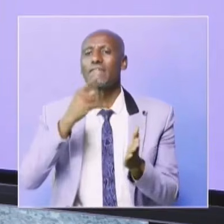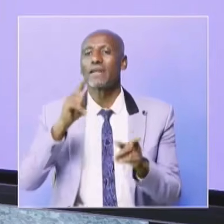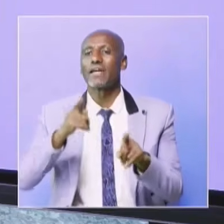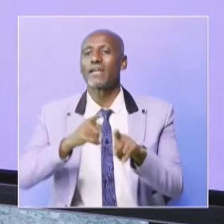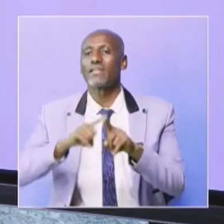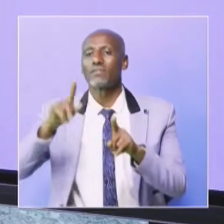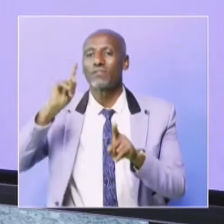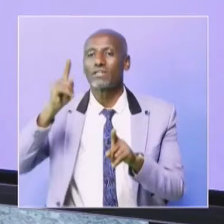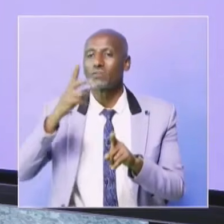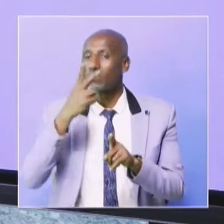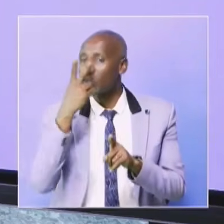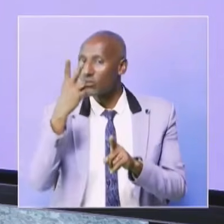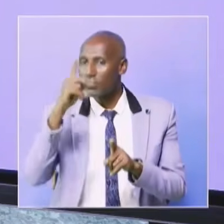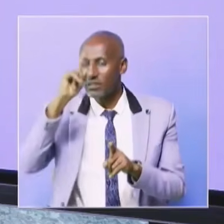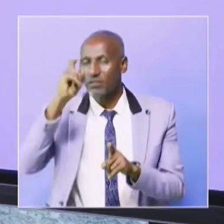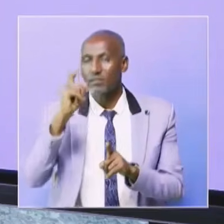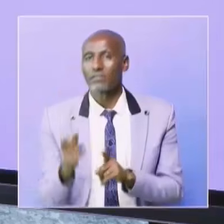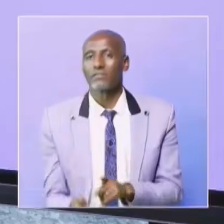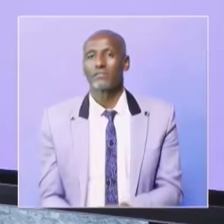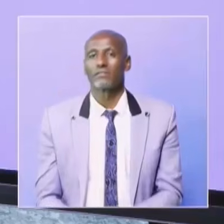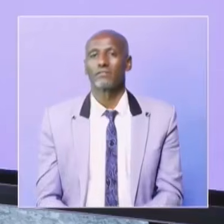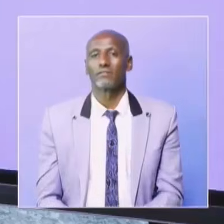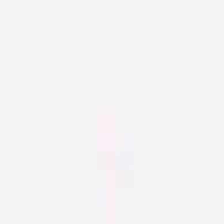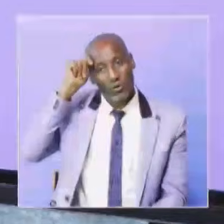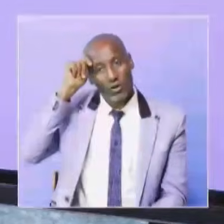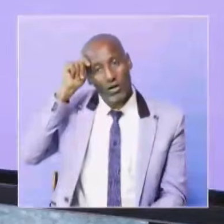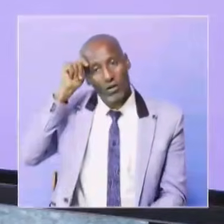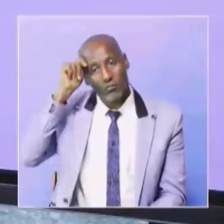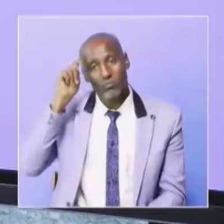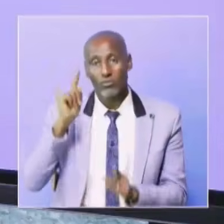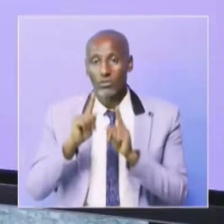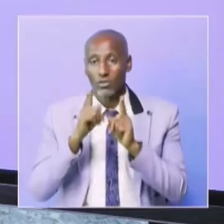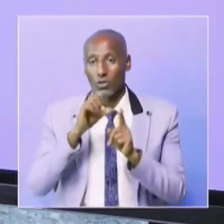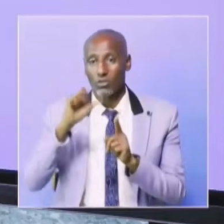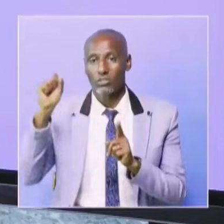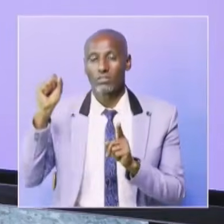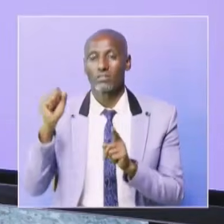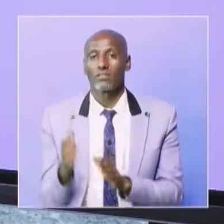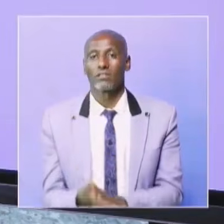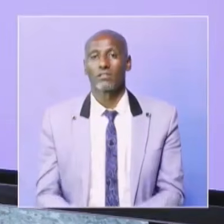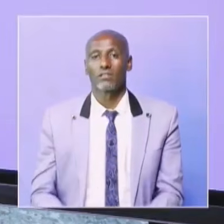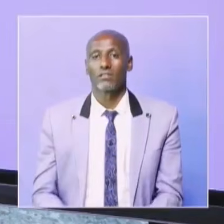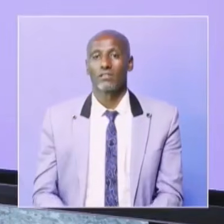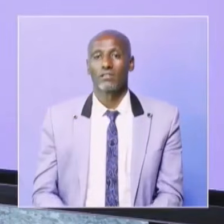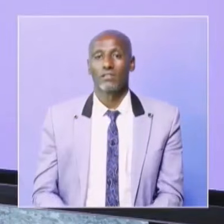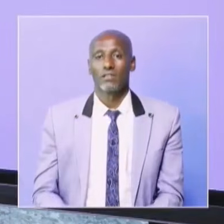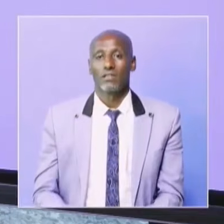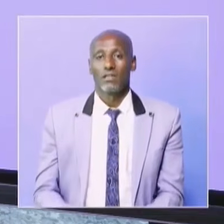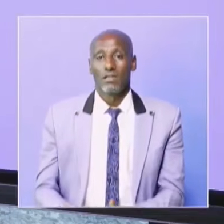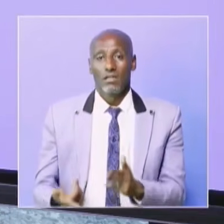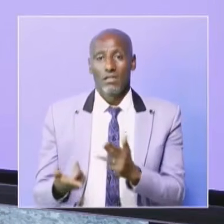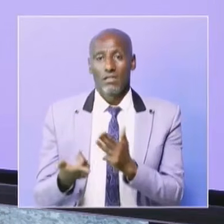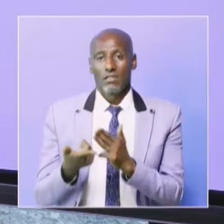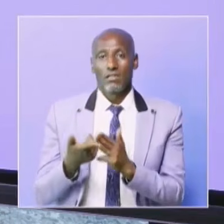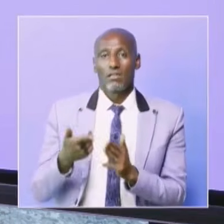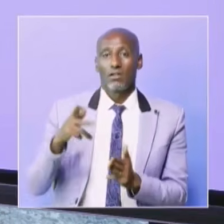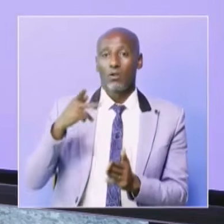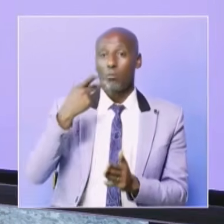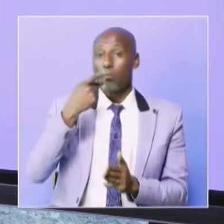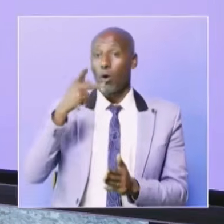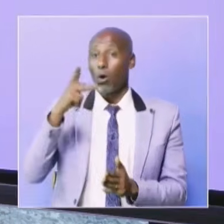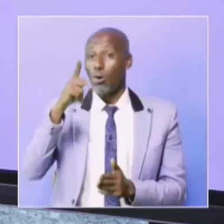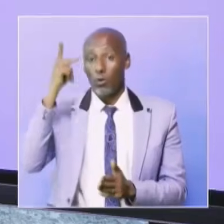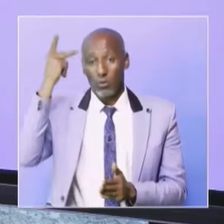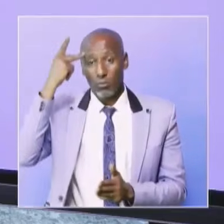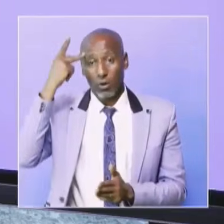you notice? Look at the third one again. Tom talks. But when it comes to Paul and Peter,